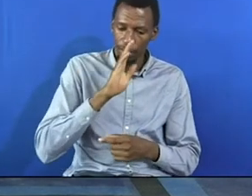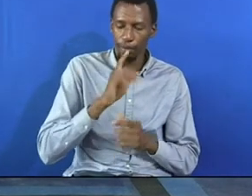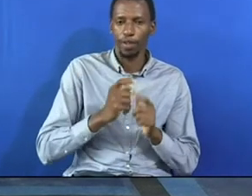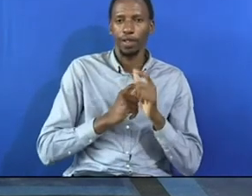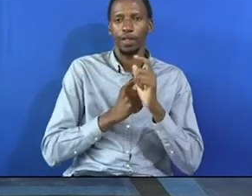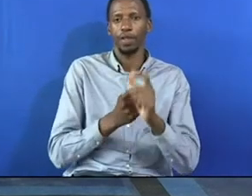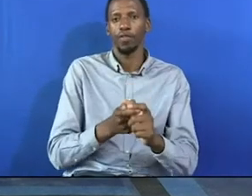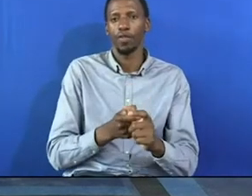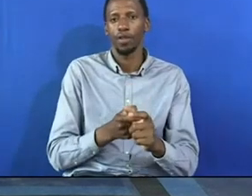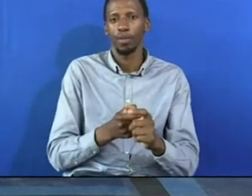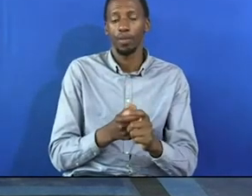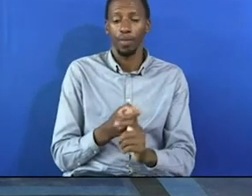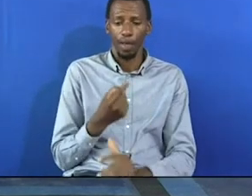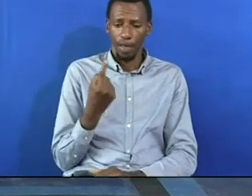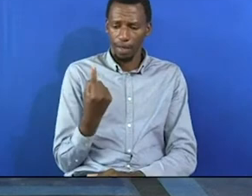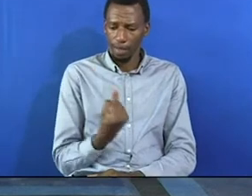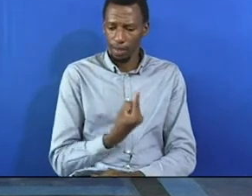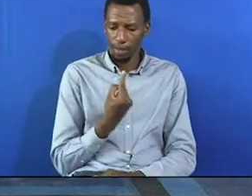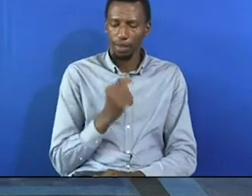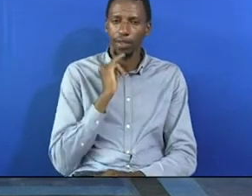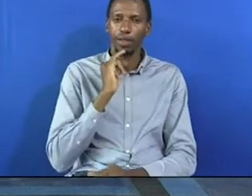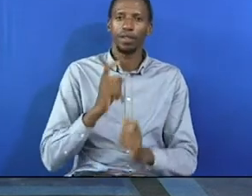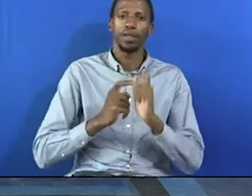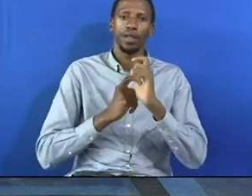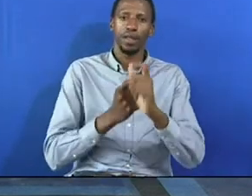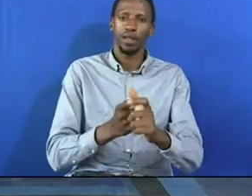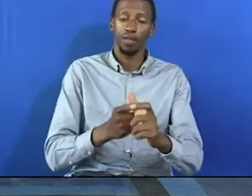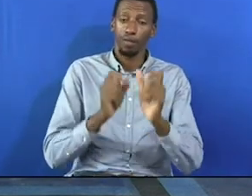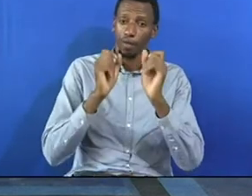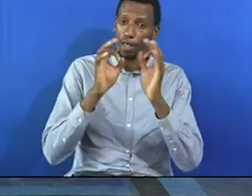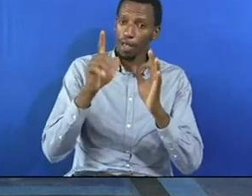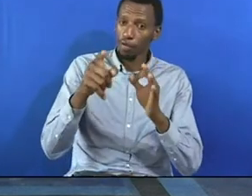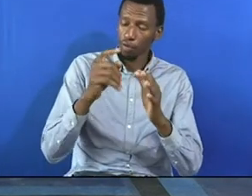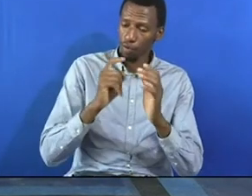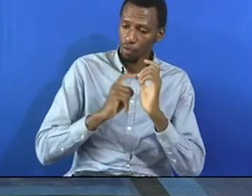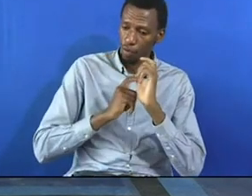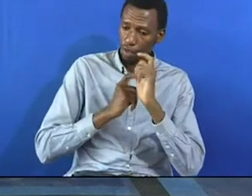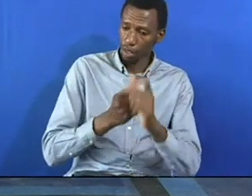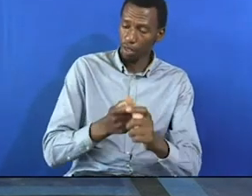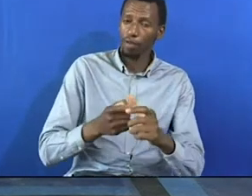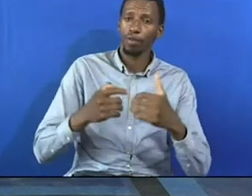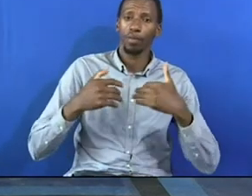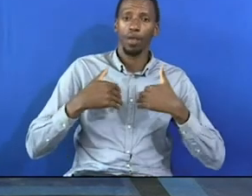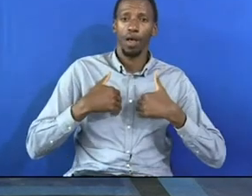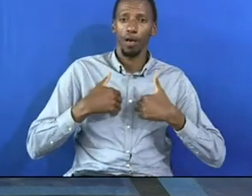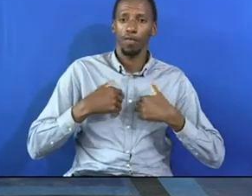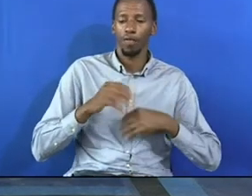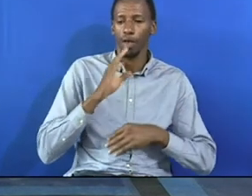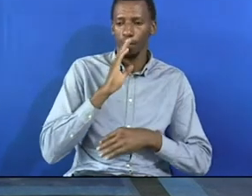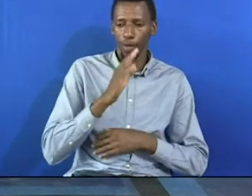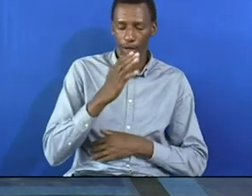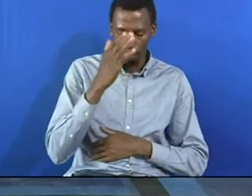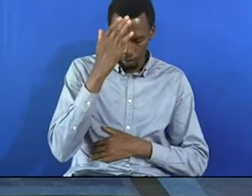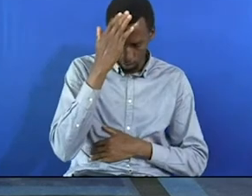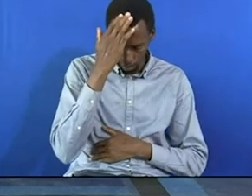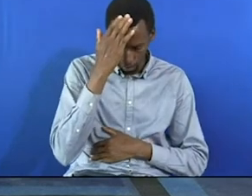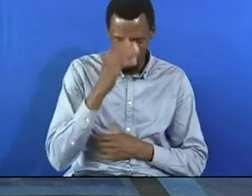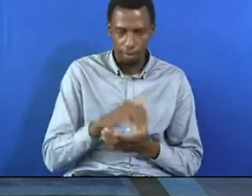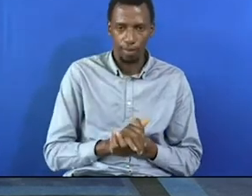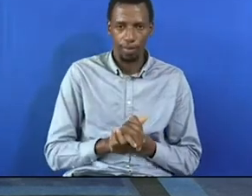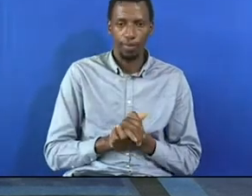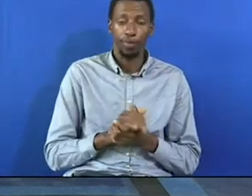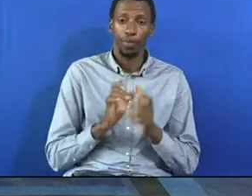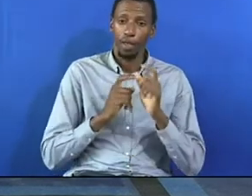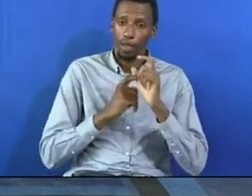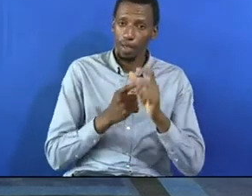be single is a gift. If you have the gift or lack it, be humble. A